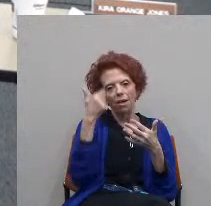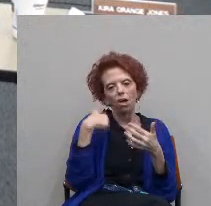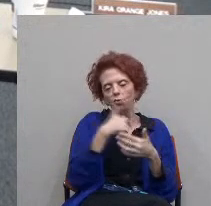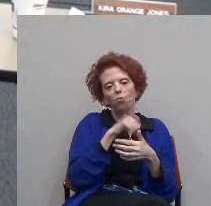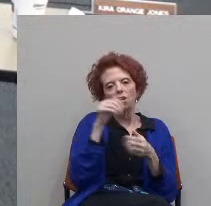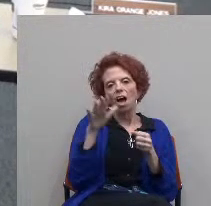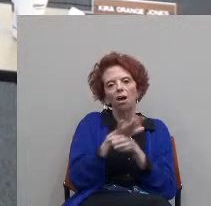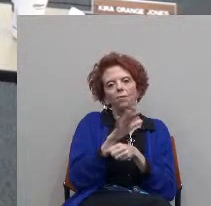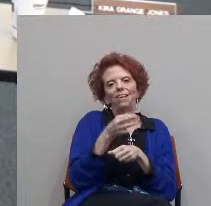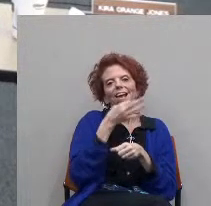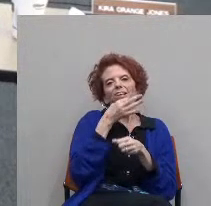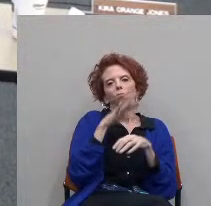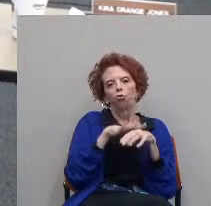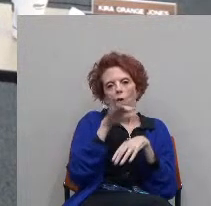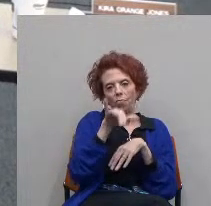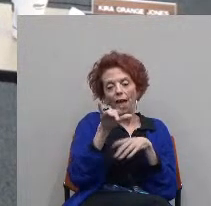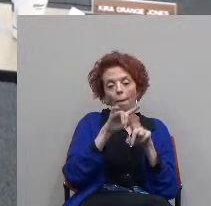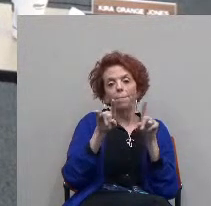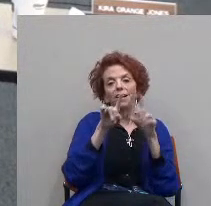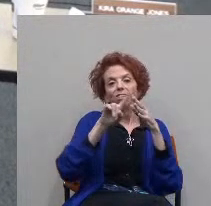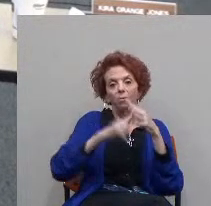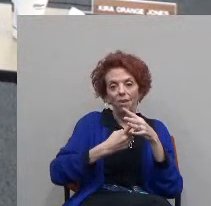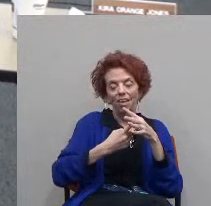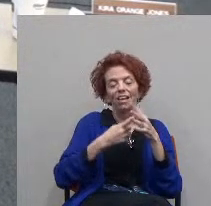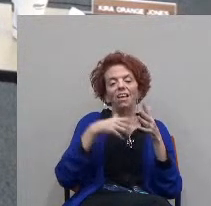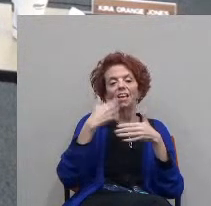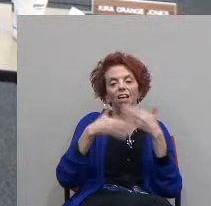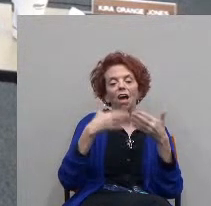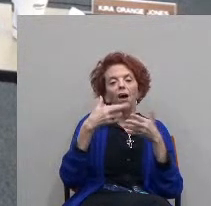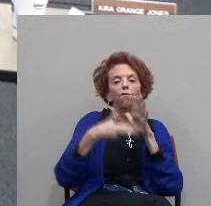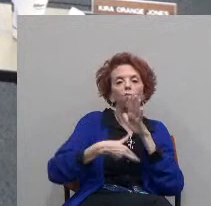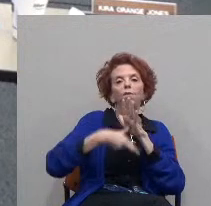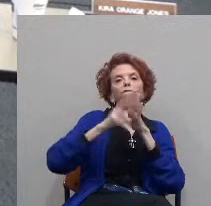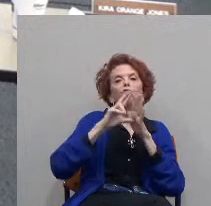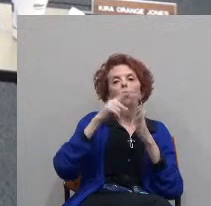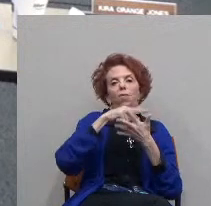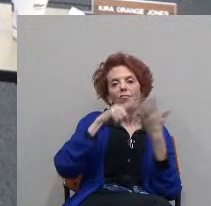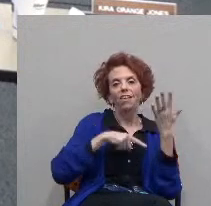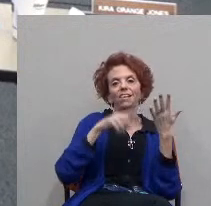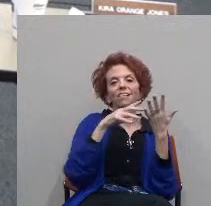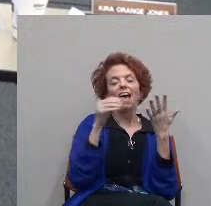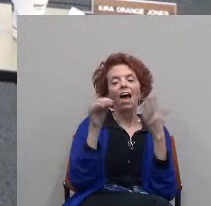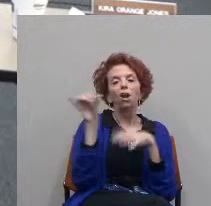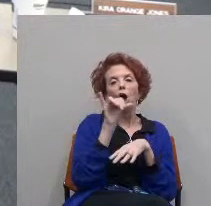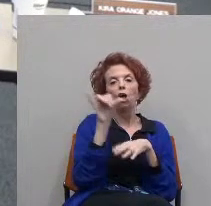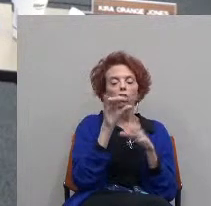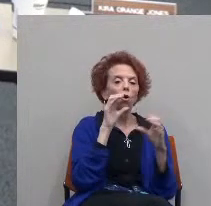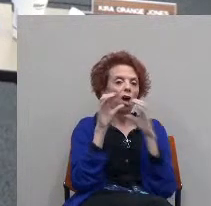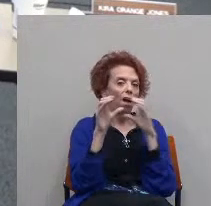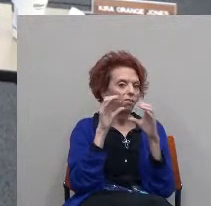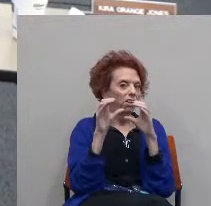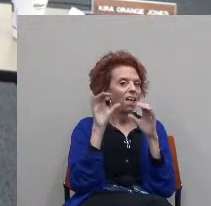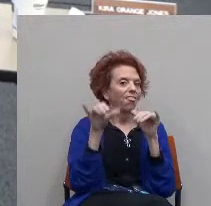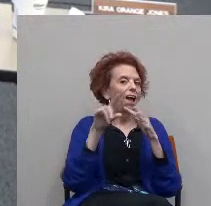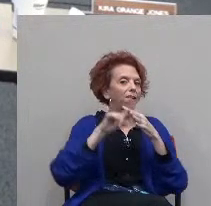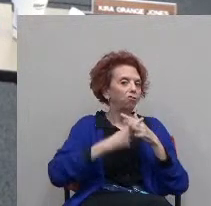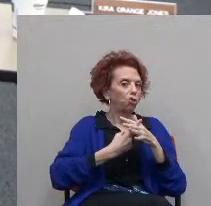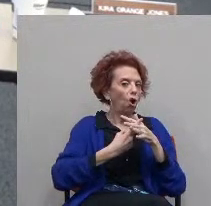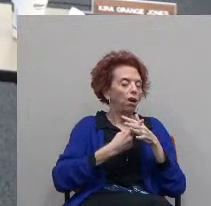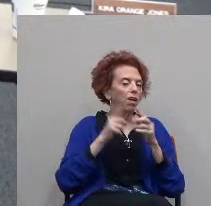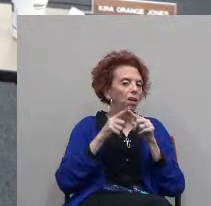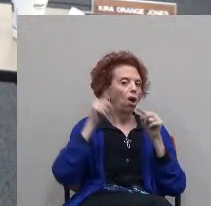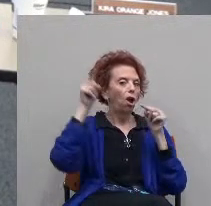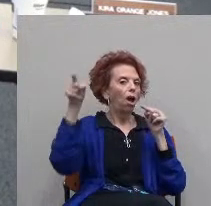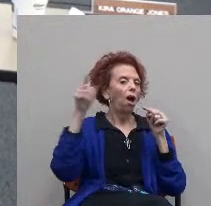on that. But that at least is the beginning and the start of reviewing these. Also, the conversations that have started across the